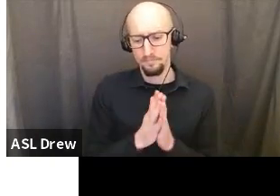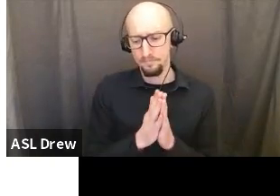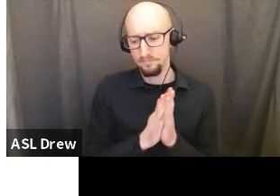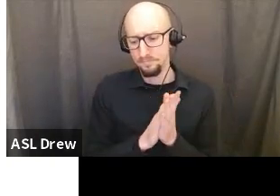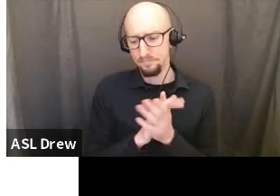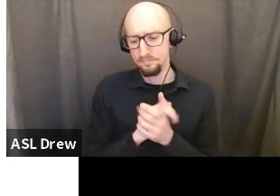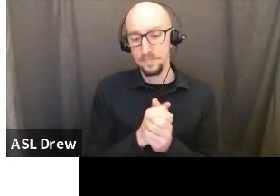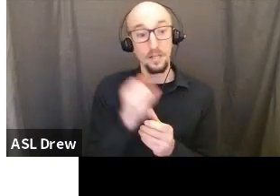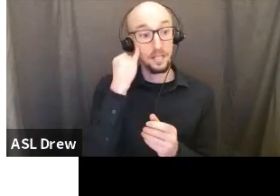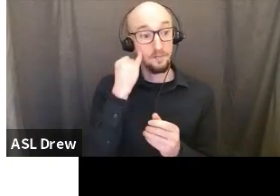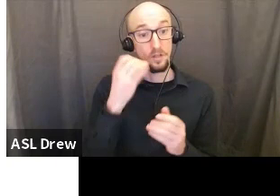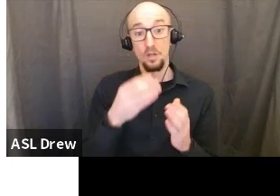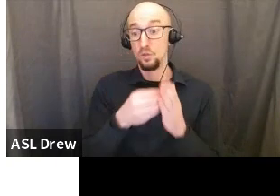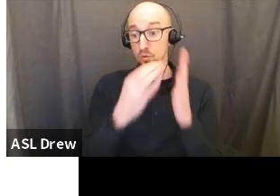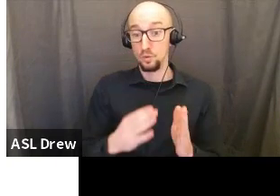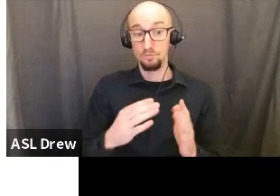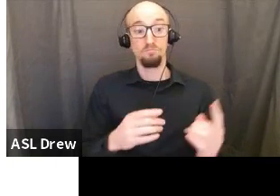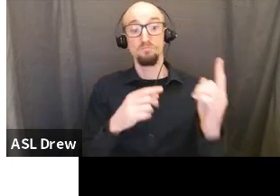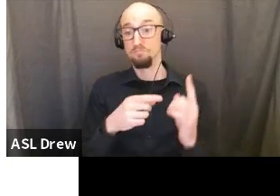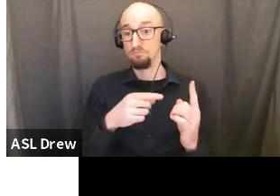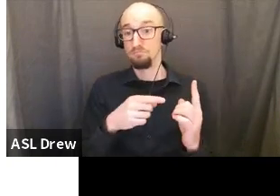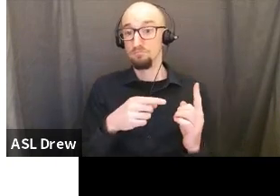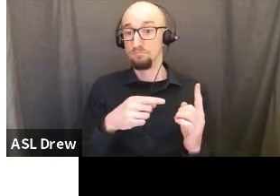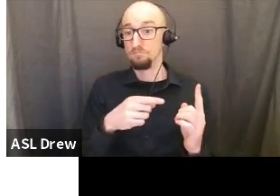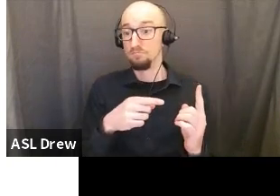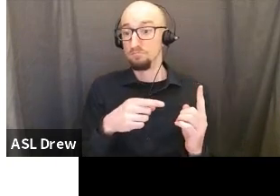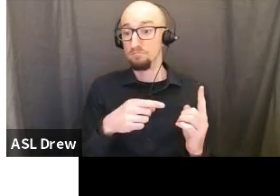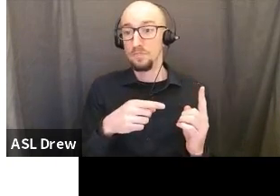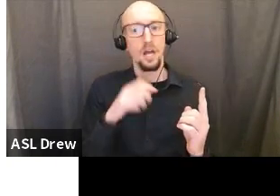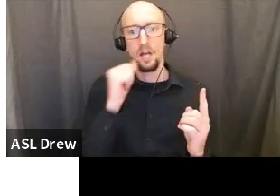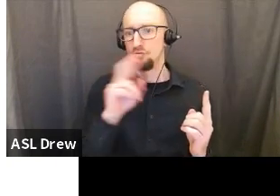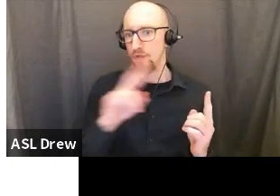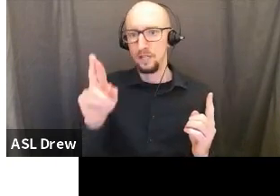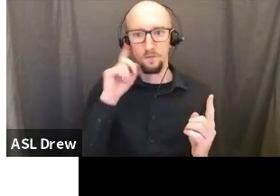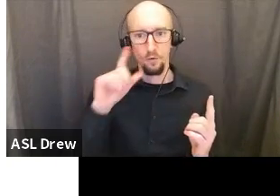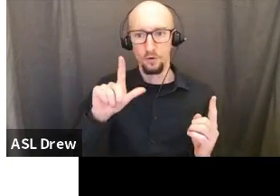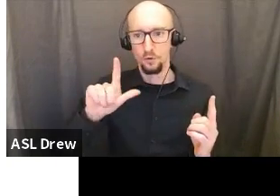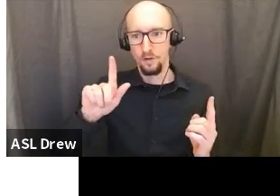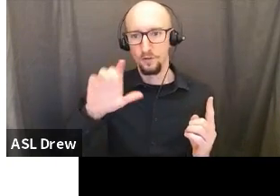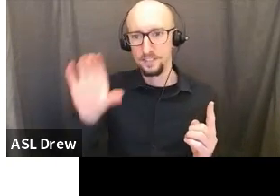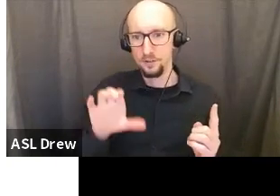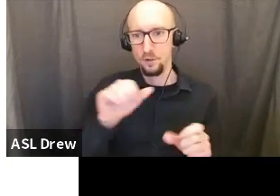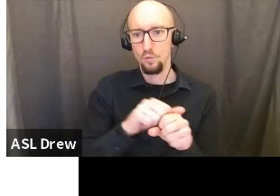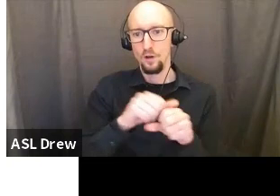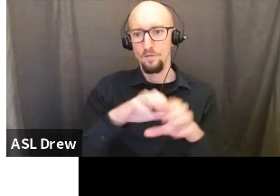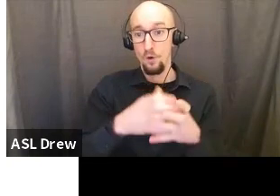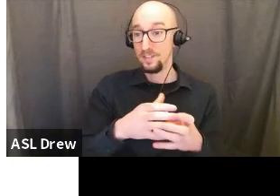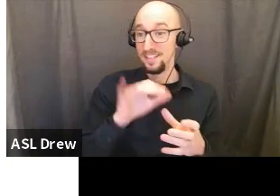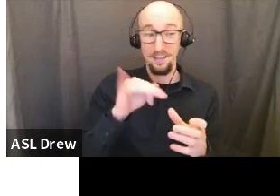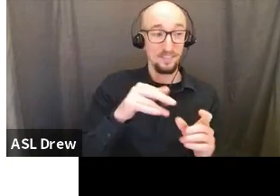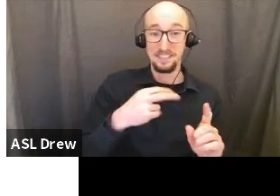a student is unprepared for the 21st century workforce if he or